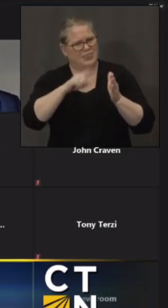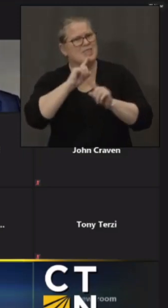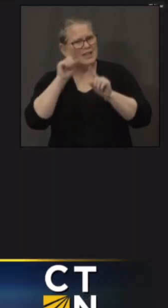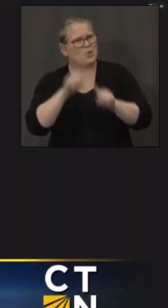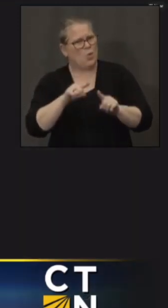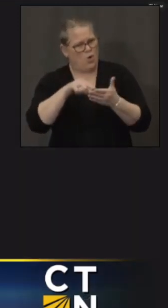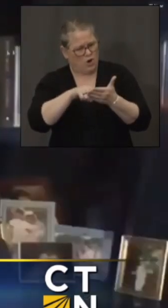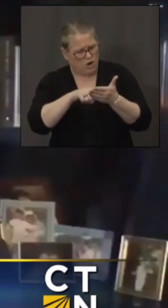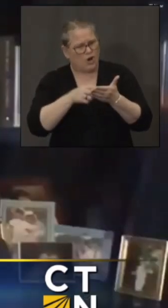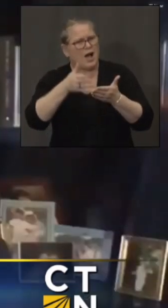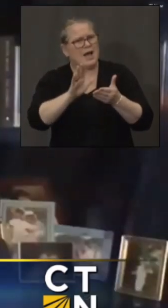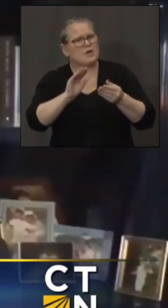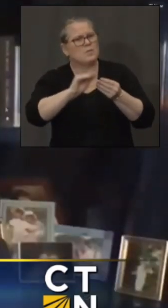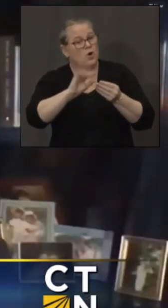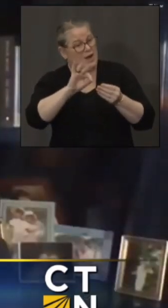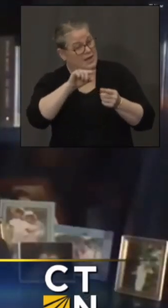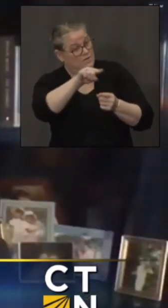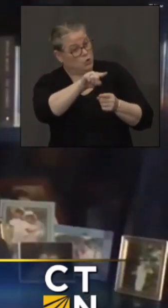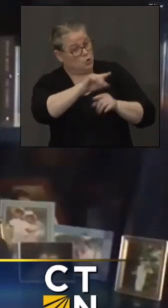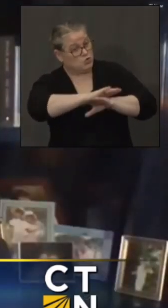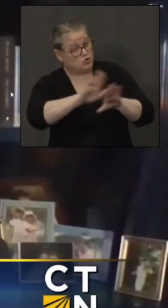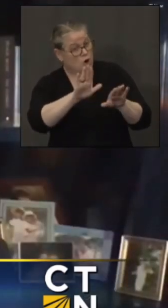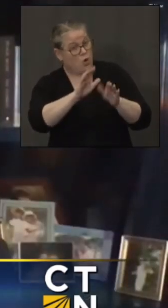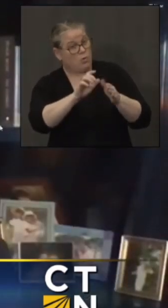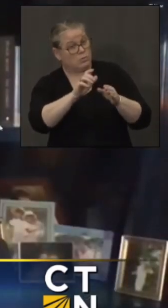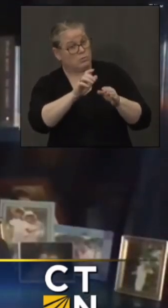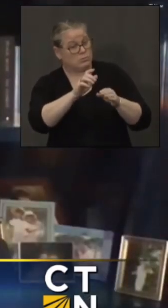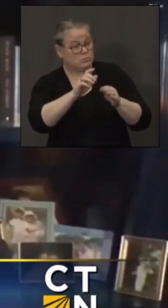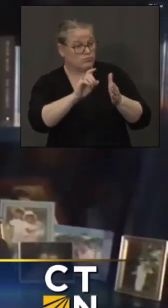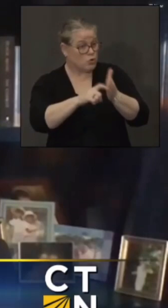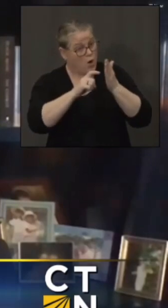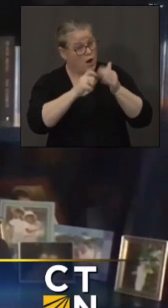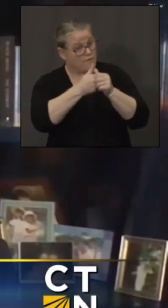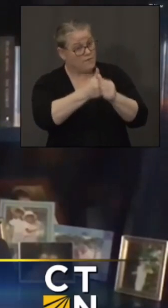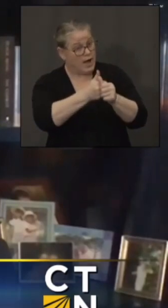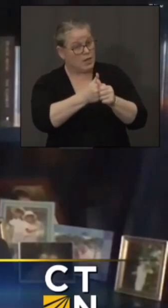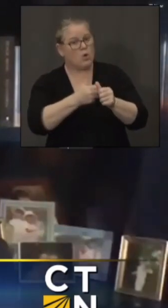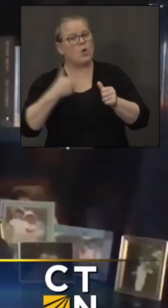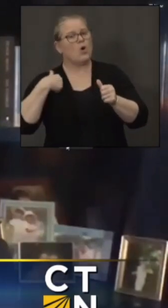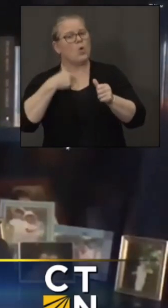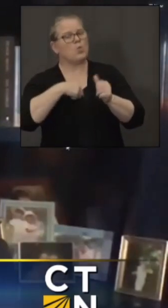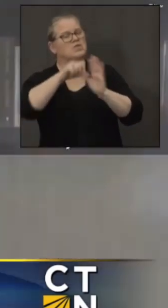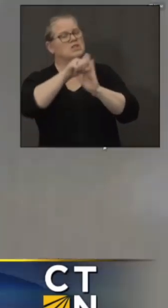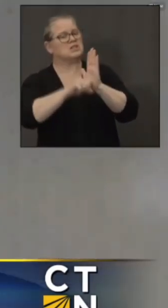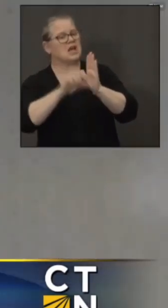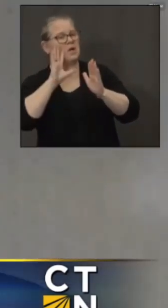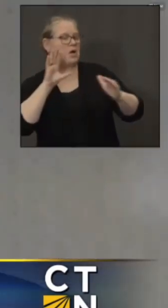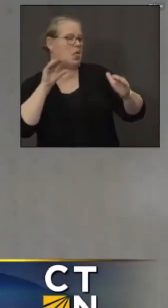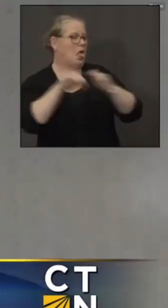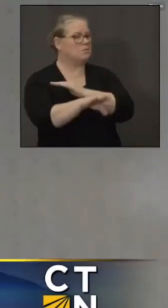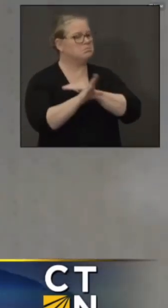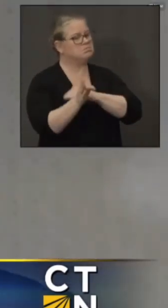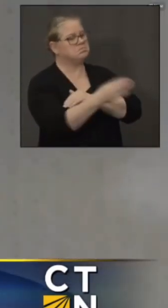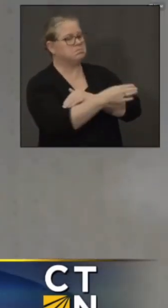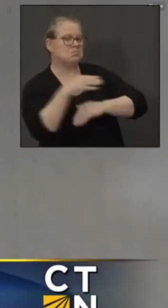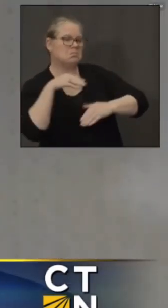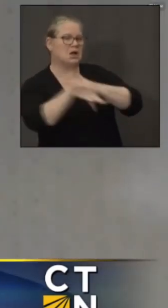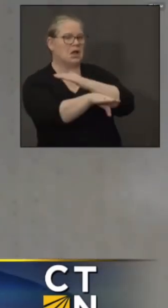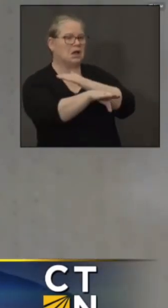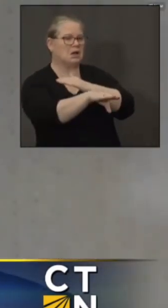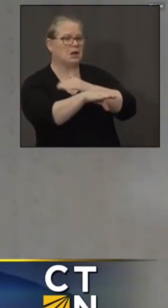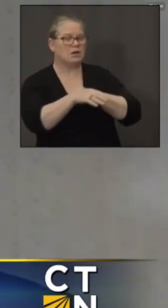you don't enforce, we will, correct? What the order says, as we've said before, is that we will support